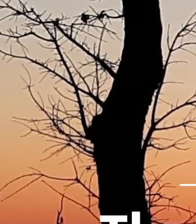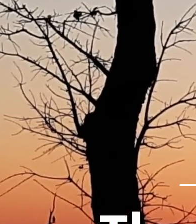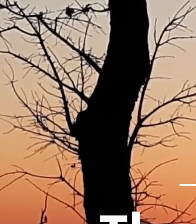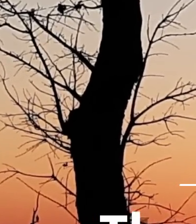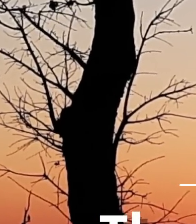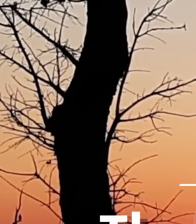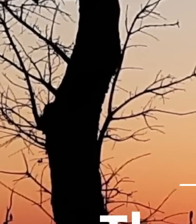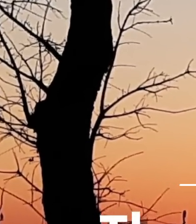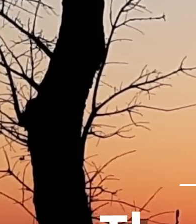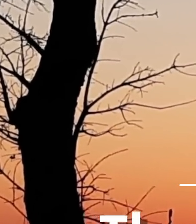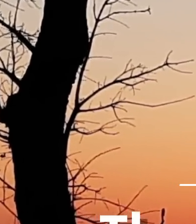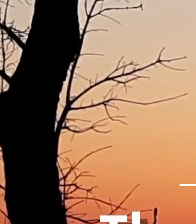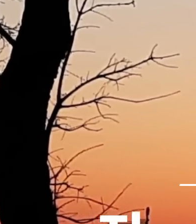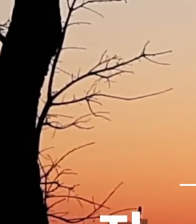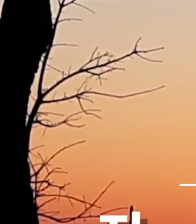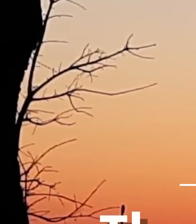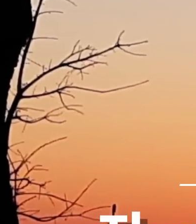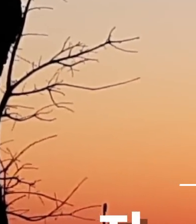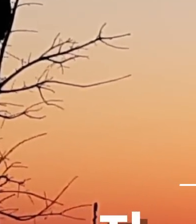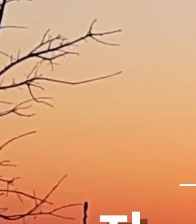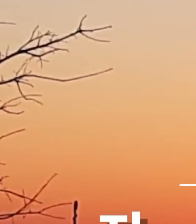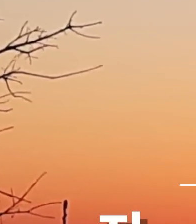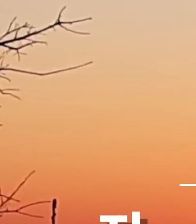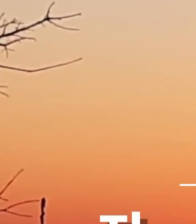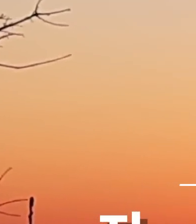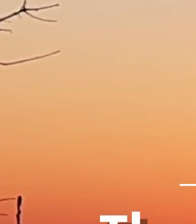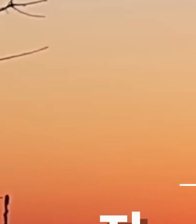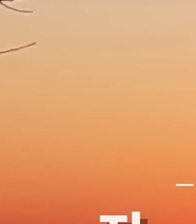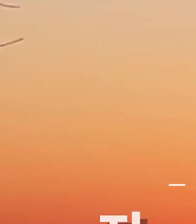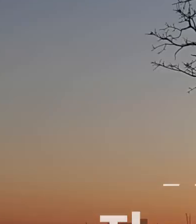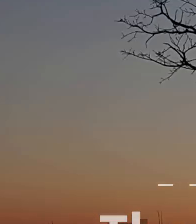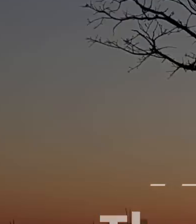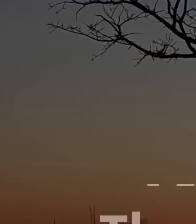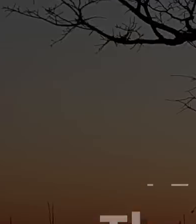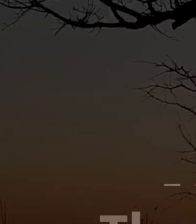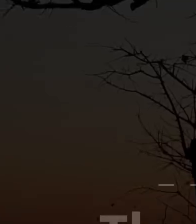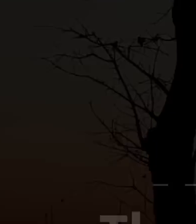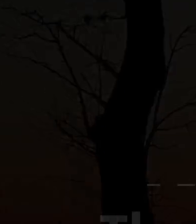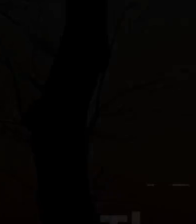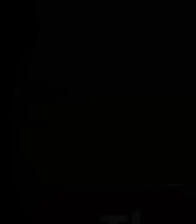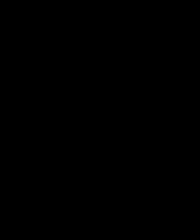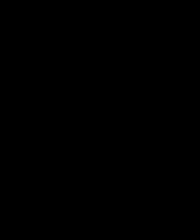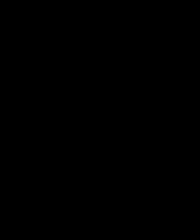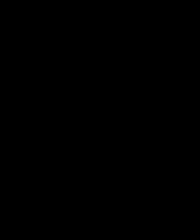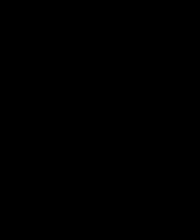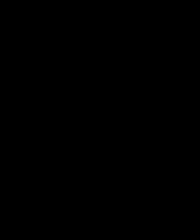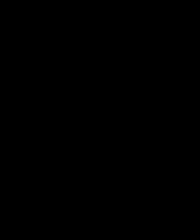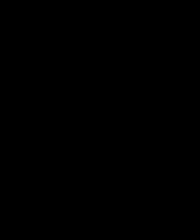that bell. Hey, we'll catch you in the next video. Thanks again, you guys. Bye. Bye.